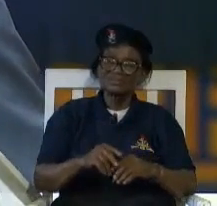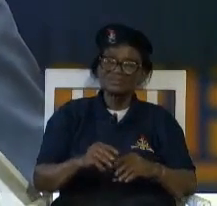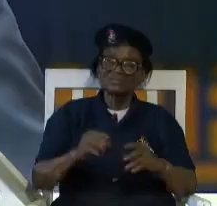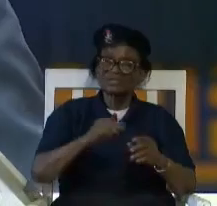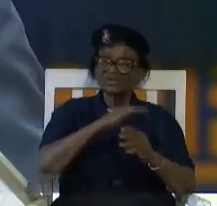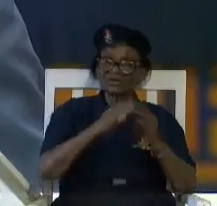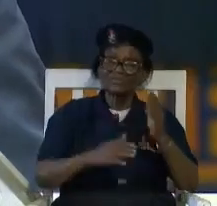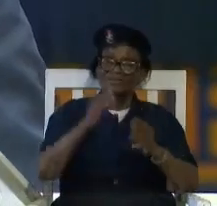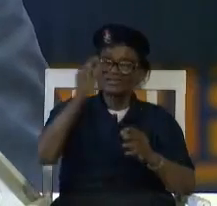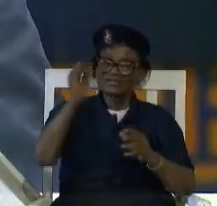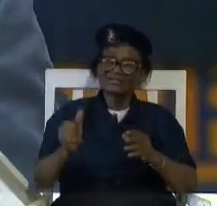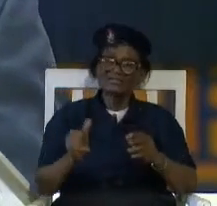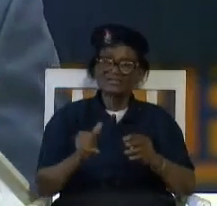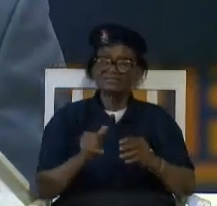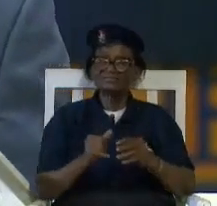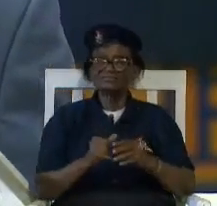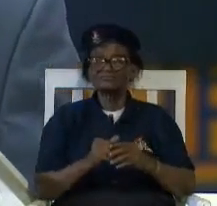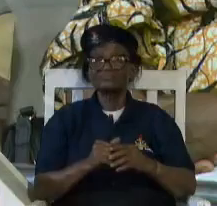completely,